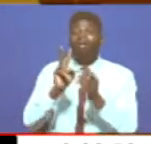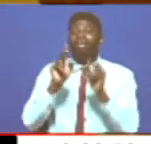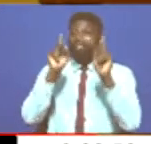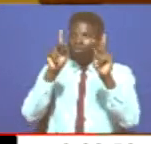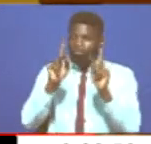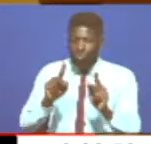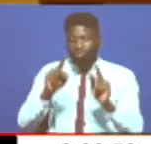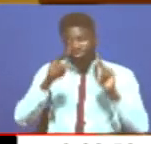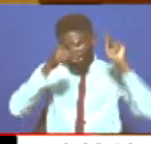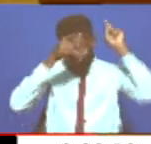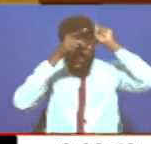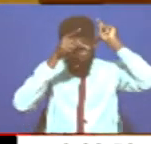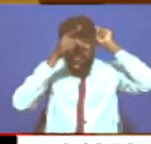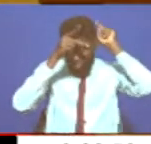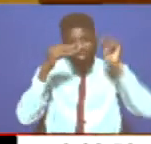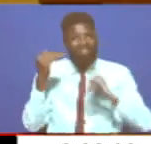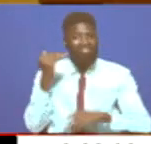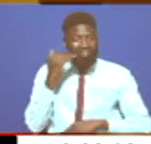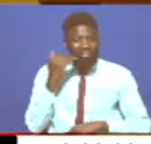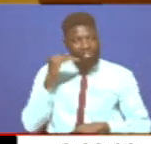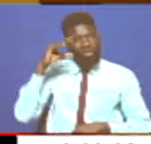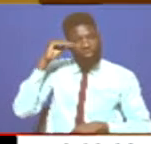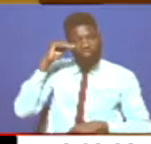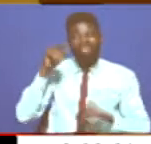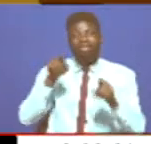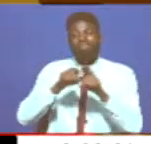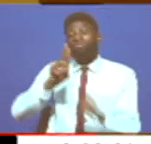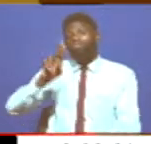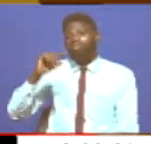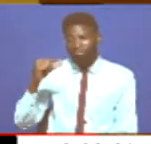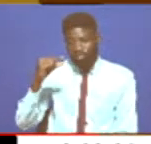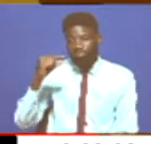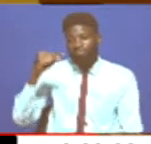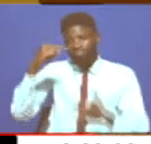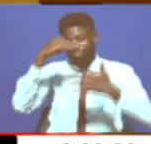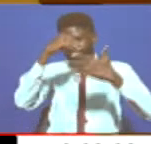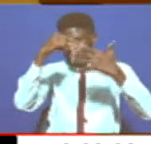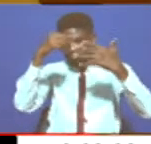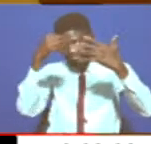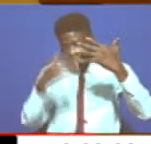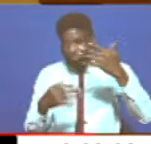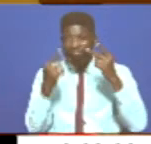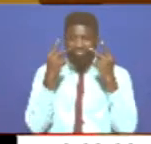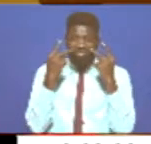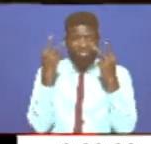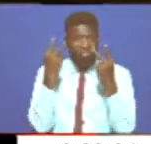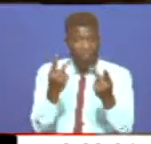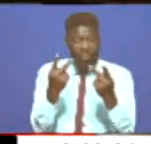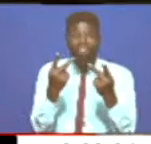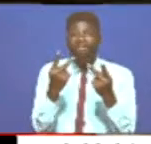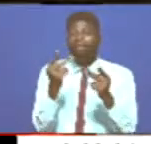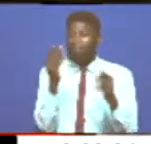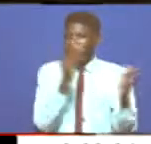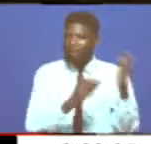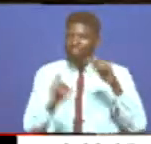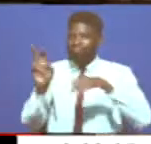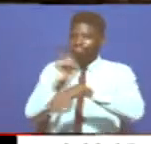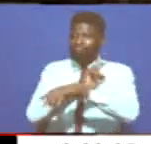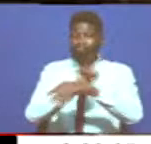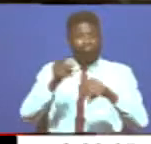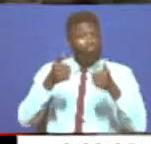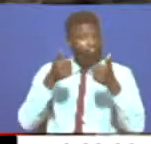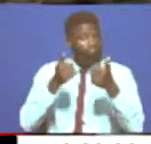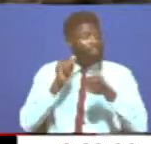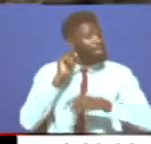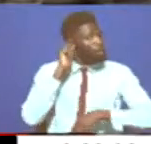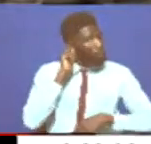Kakamega, Siaya, Mombasa, and Uasin Gishu will establish the adequacy of supervisory arrangements, compliance with the building